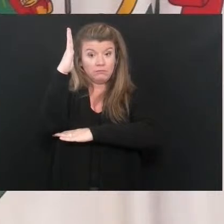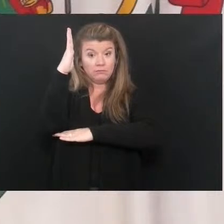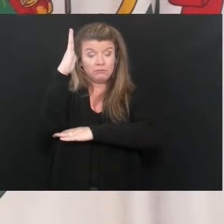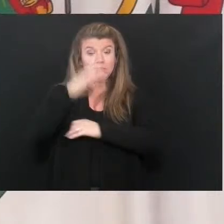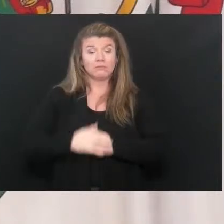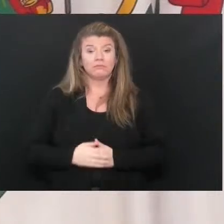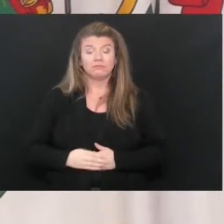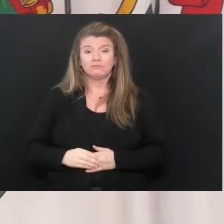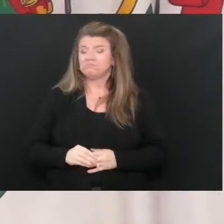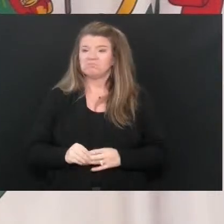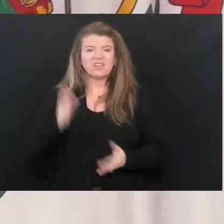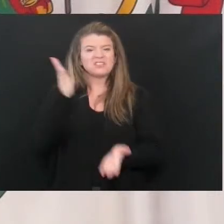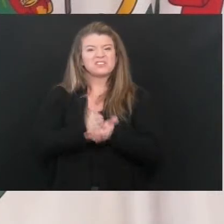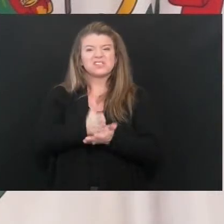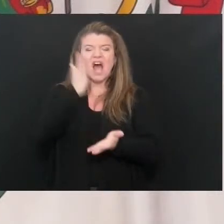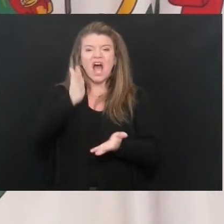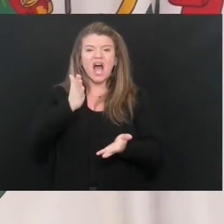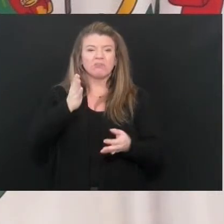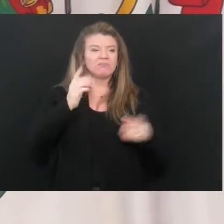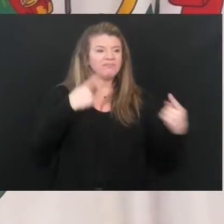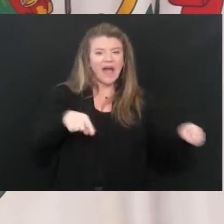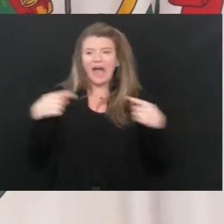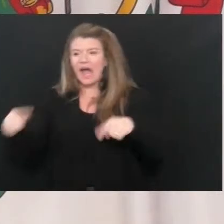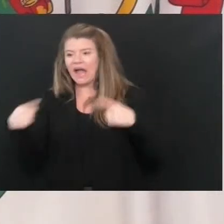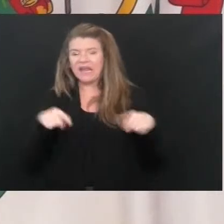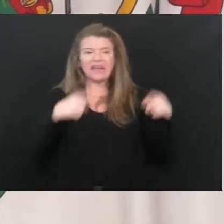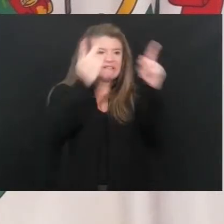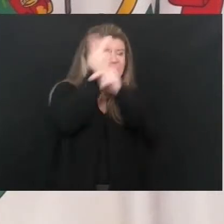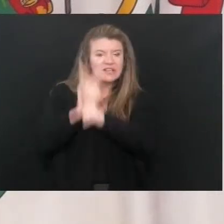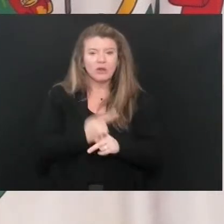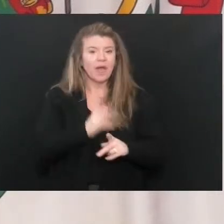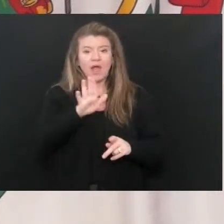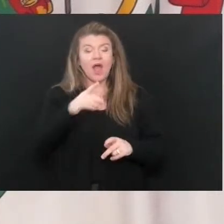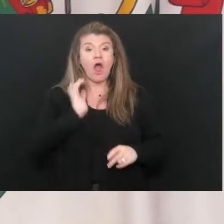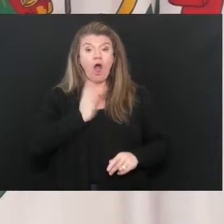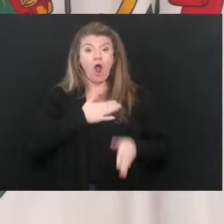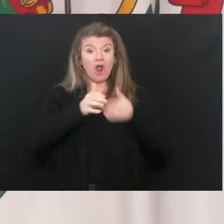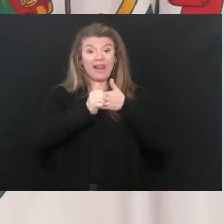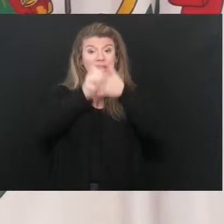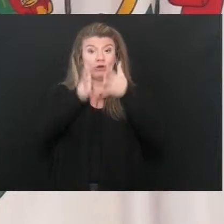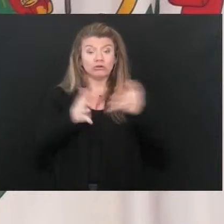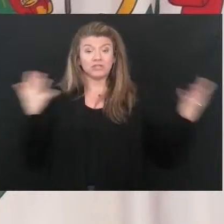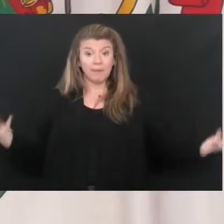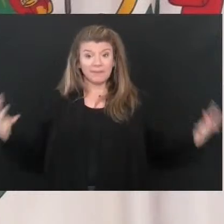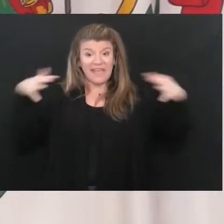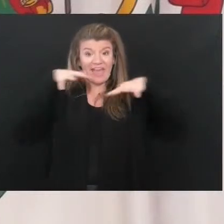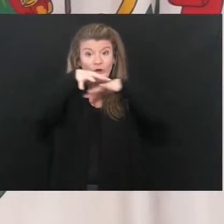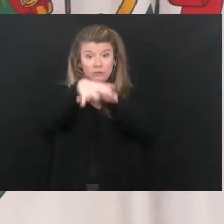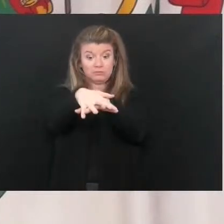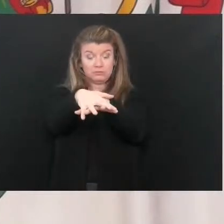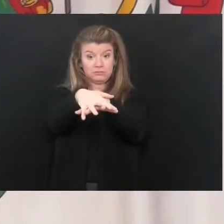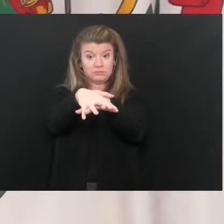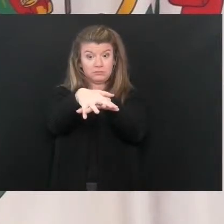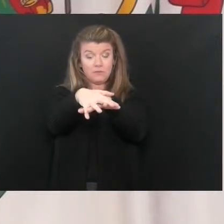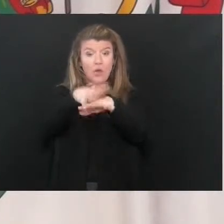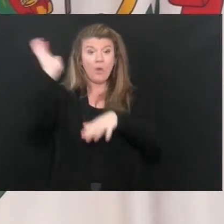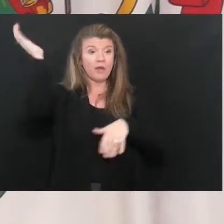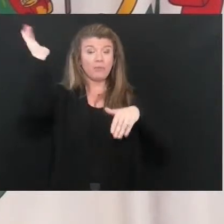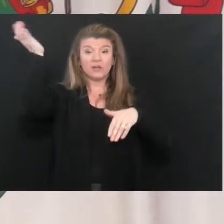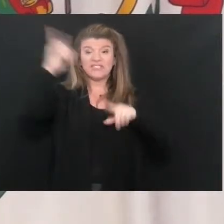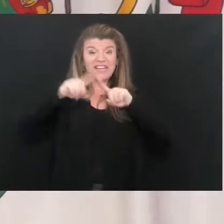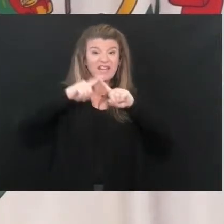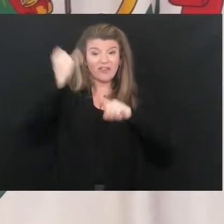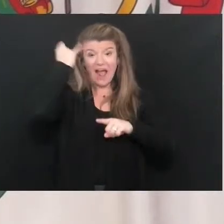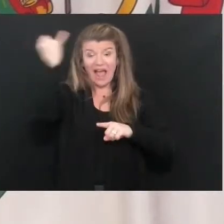quit messing around. Let's bring all the leadership together. Let's present all the different ideas.